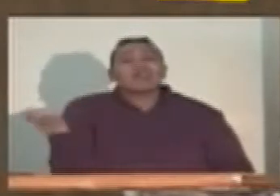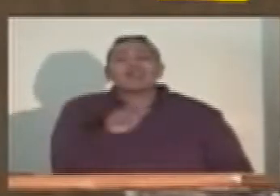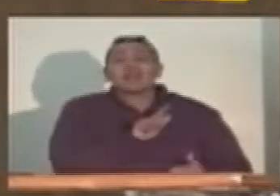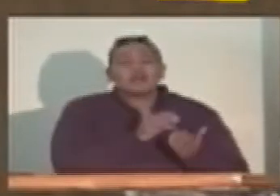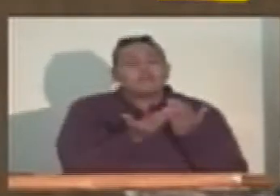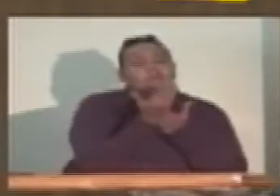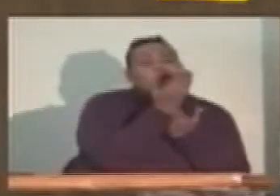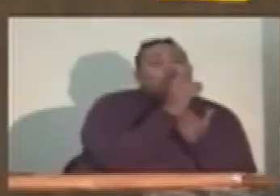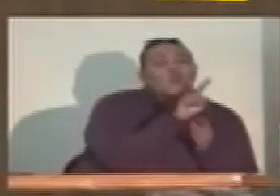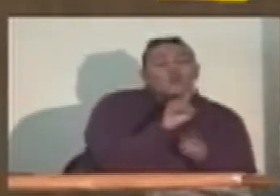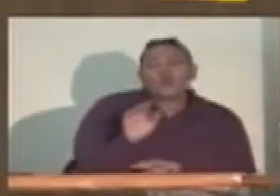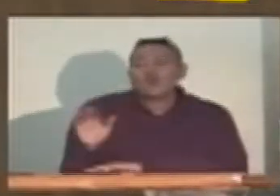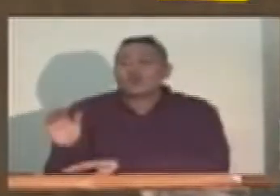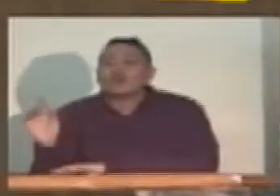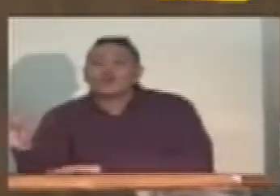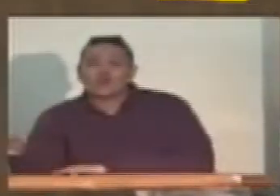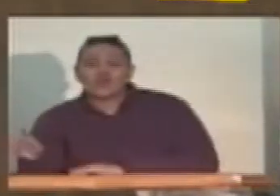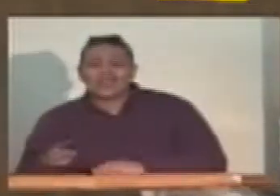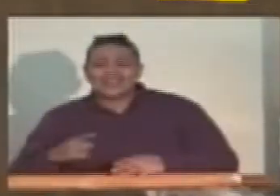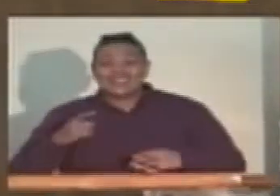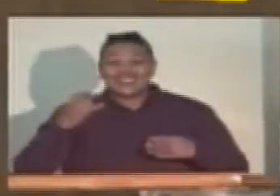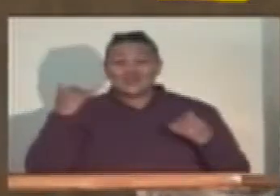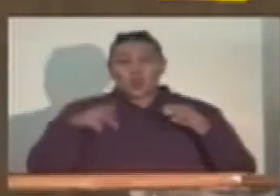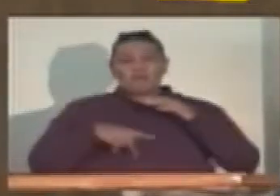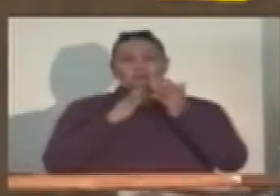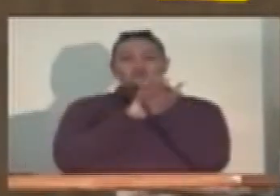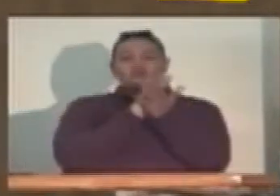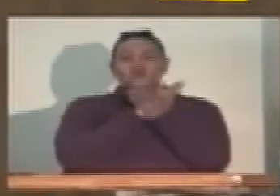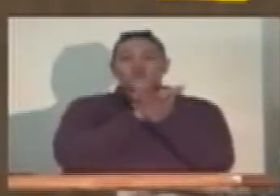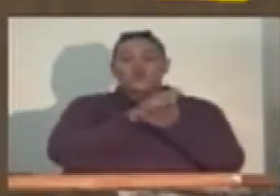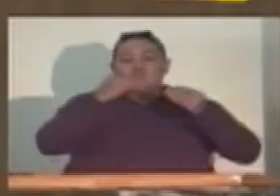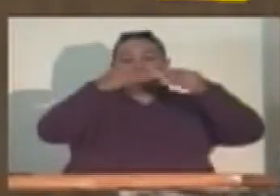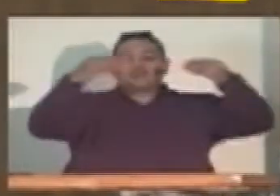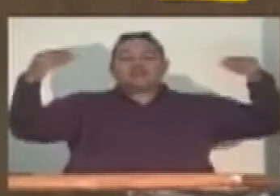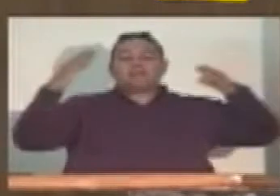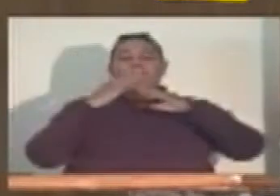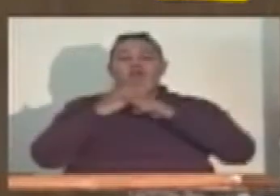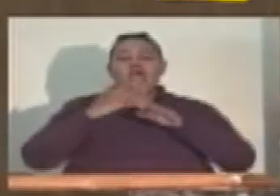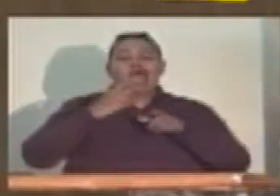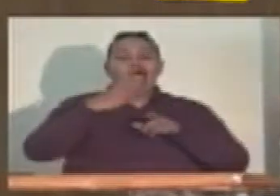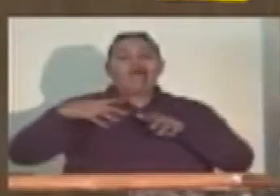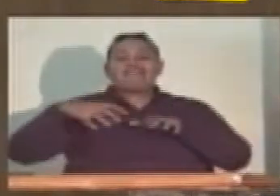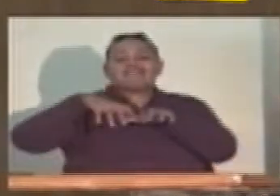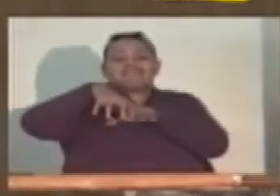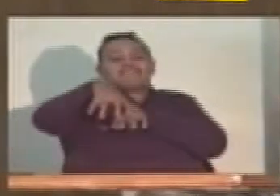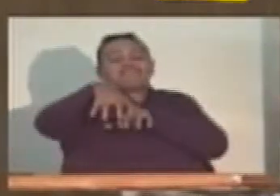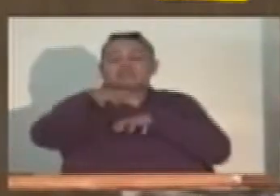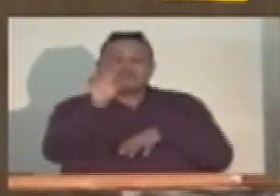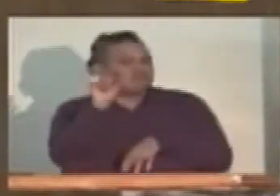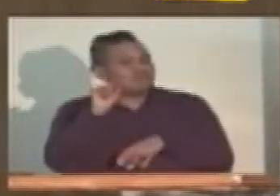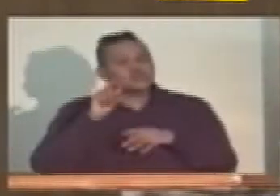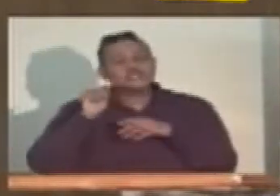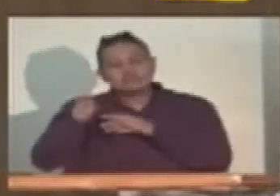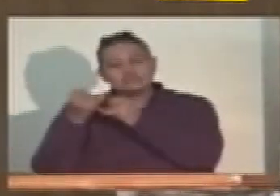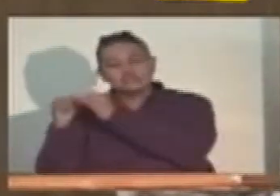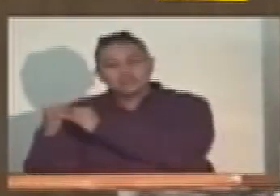remove blackboard partition in our primary schools, reduce the class size, 1 teacher to 25 schools at the primary